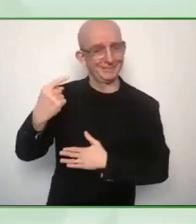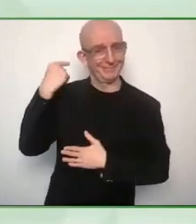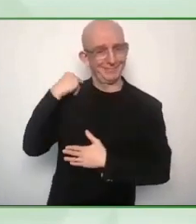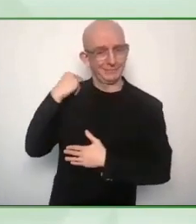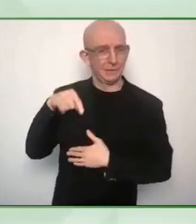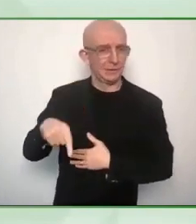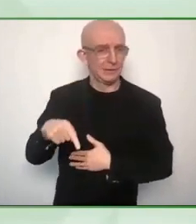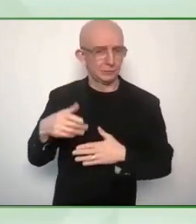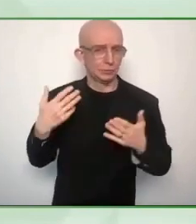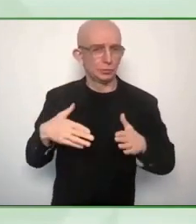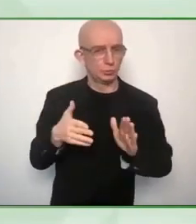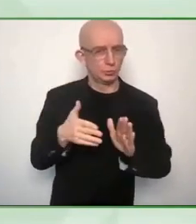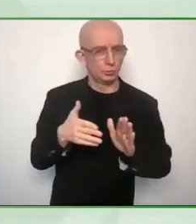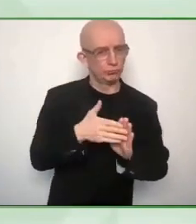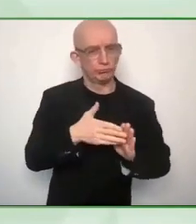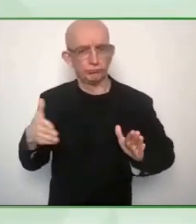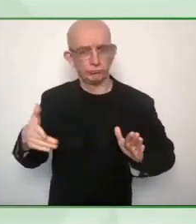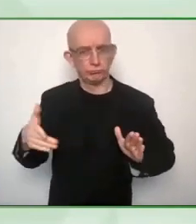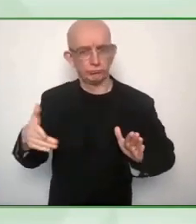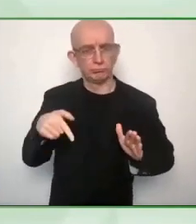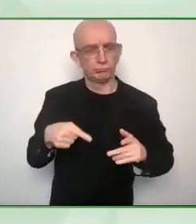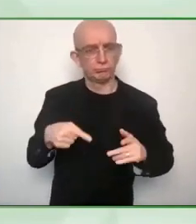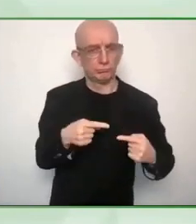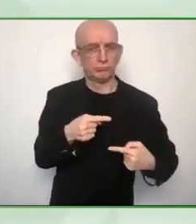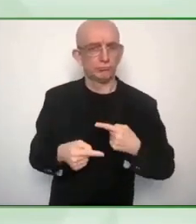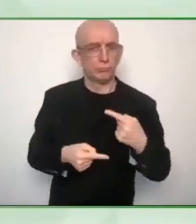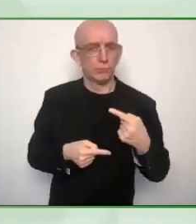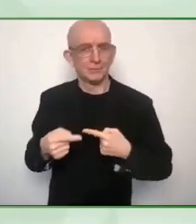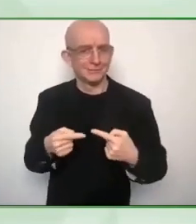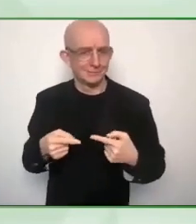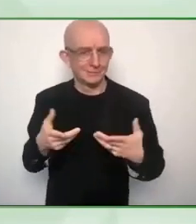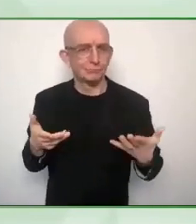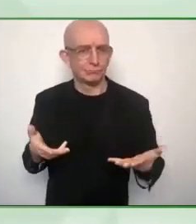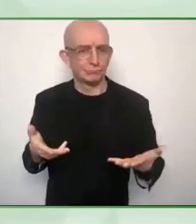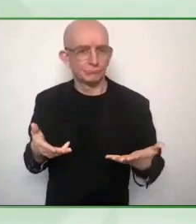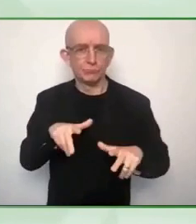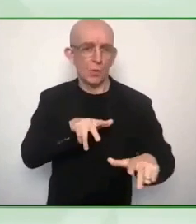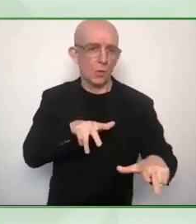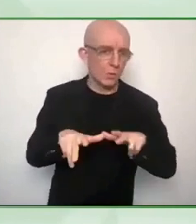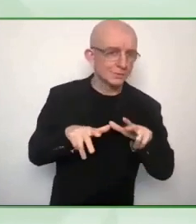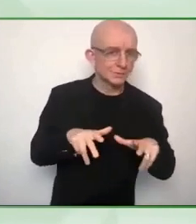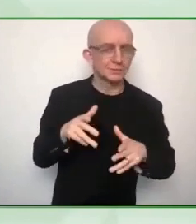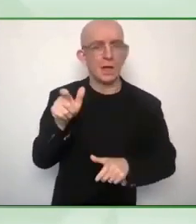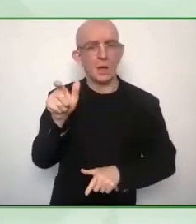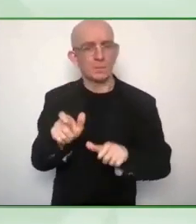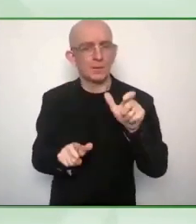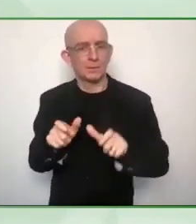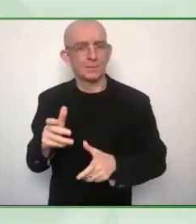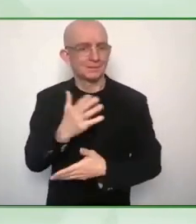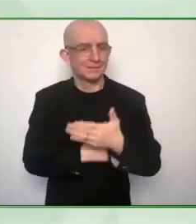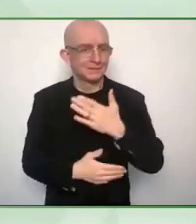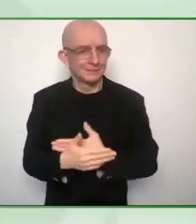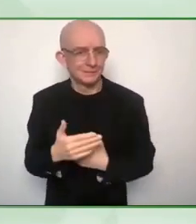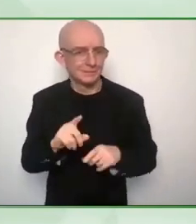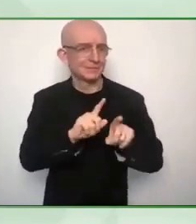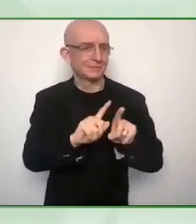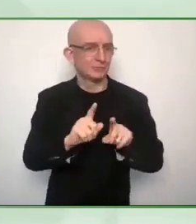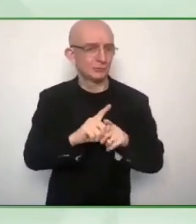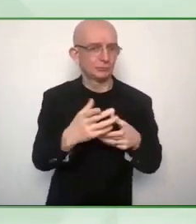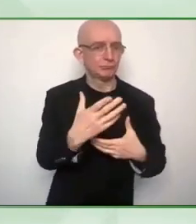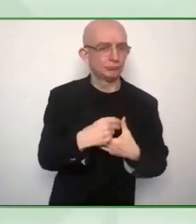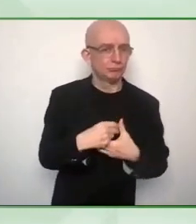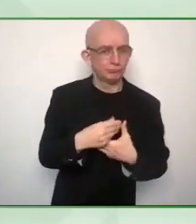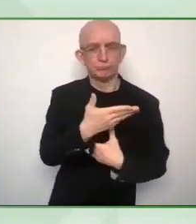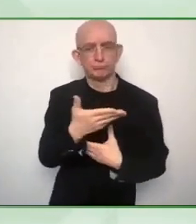and actors will make commitments to improve and progress and advance in the rights